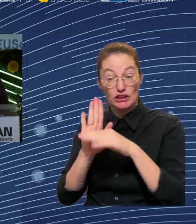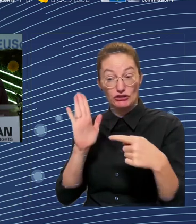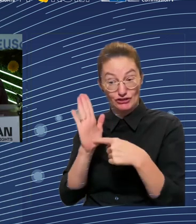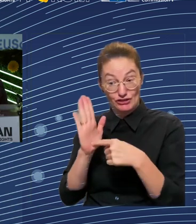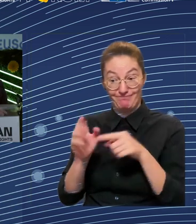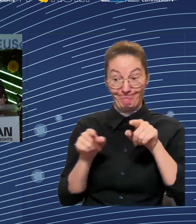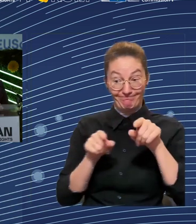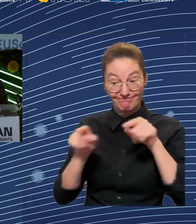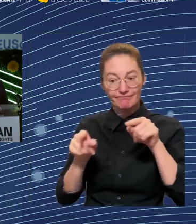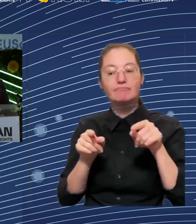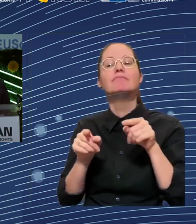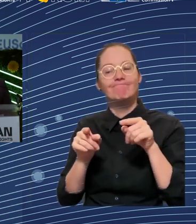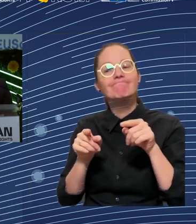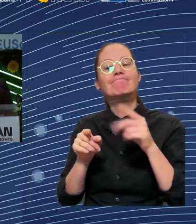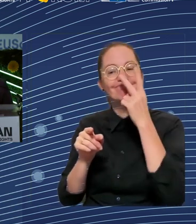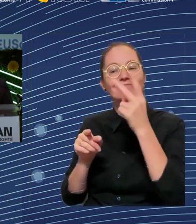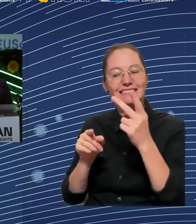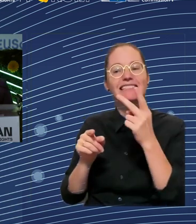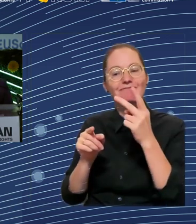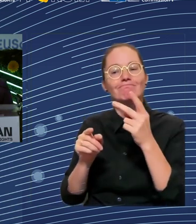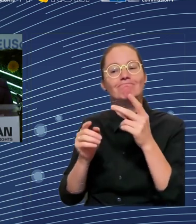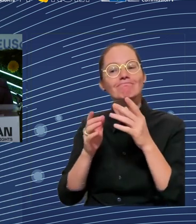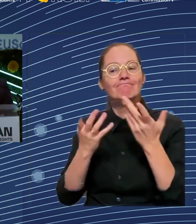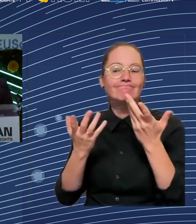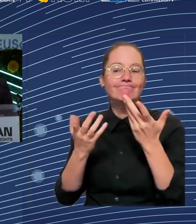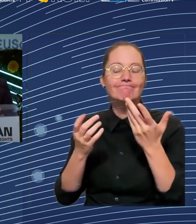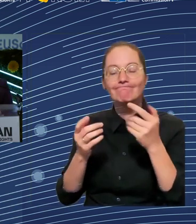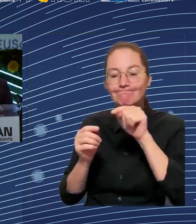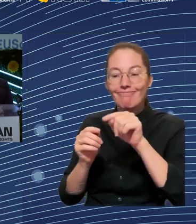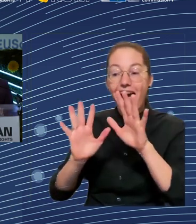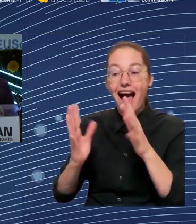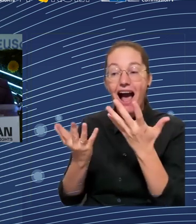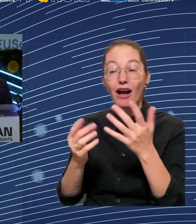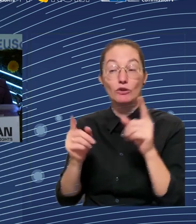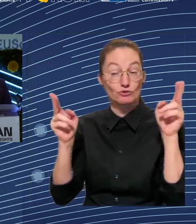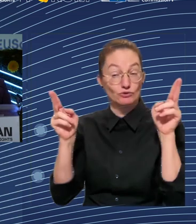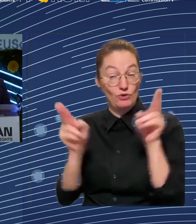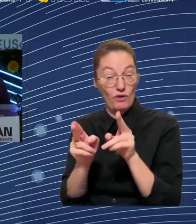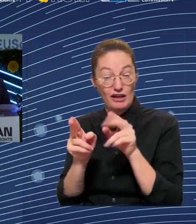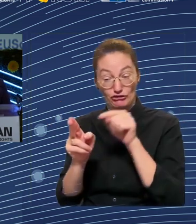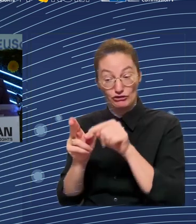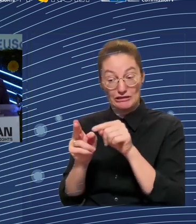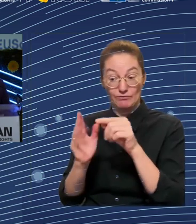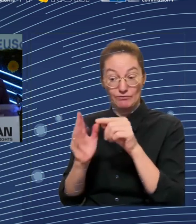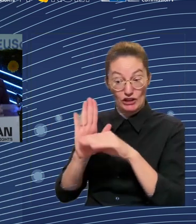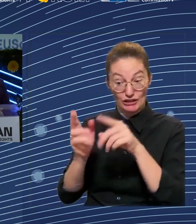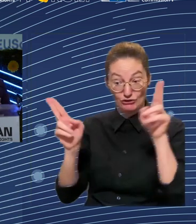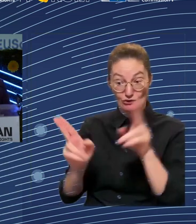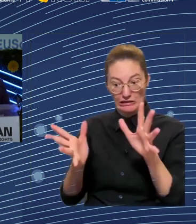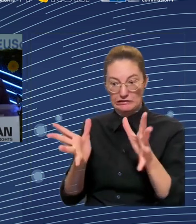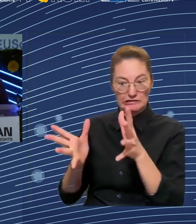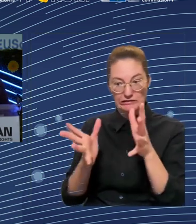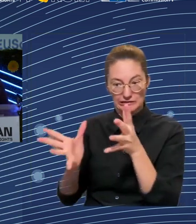which affect workers negatively, and job resources, which affect workers positively. And when workers have more demands